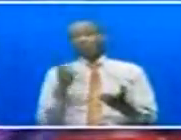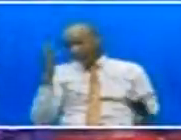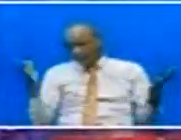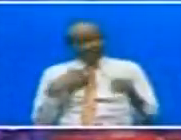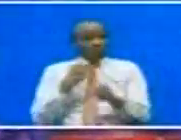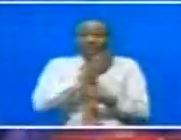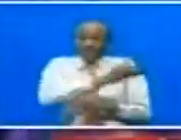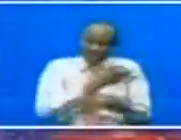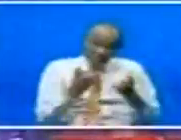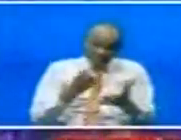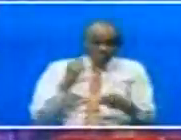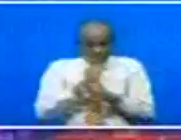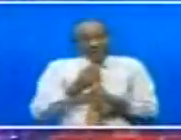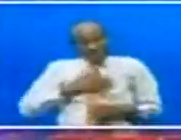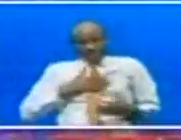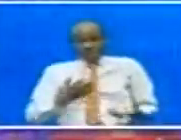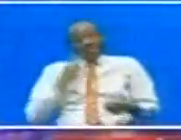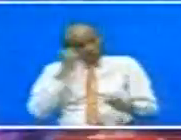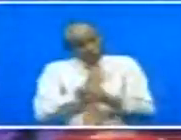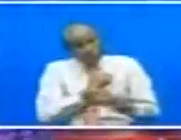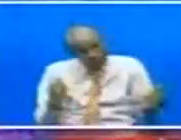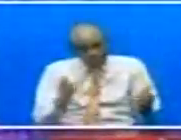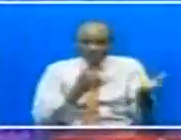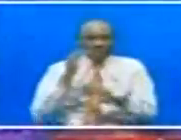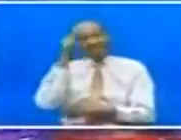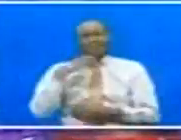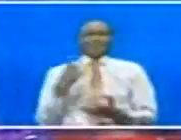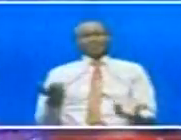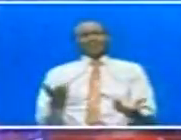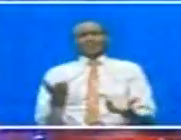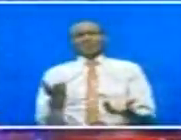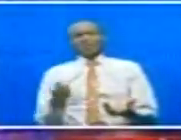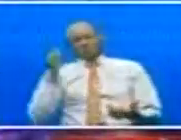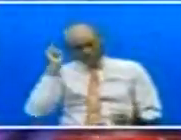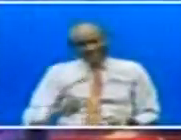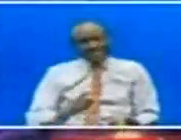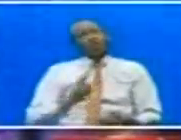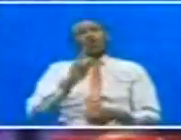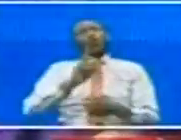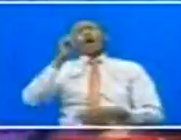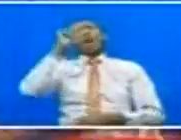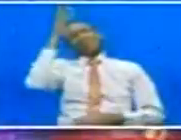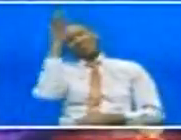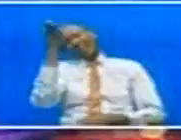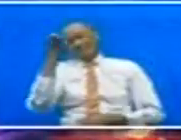are. In the work that we're doing. If we do it well, we serve Kenya. You know, so we don't have to be given